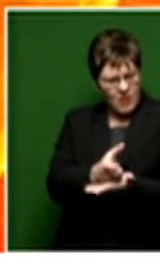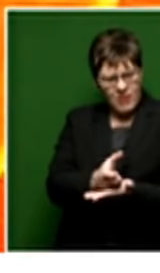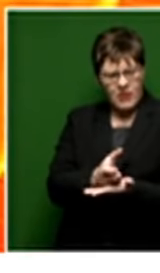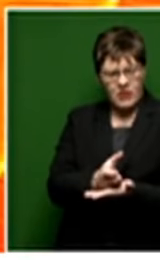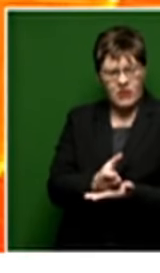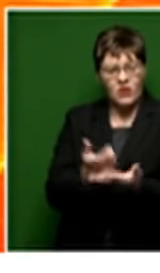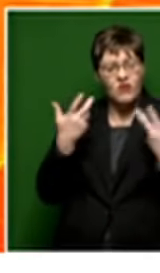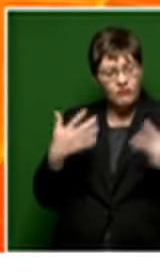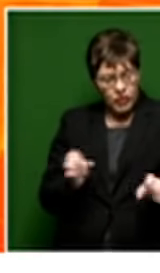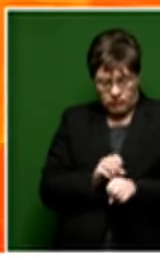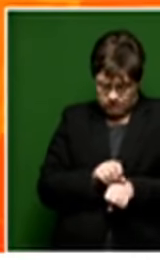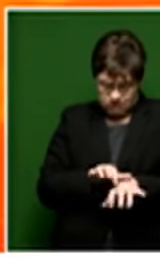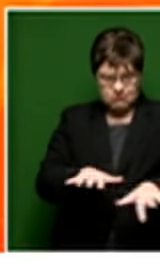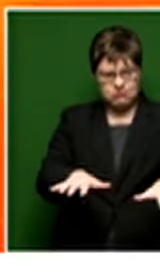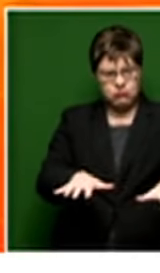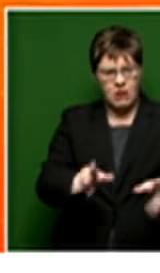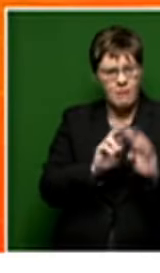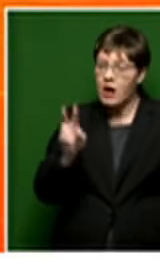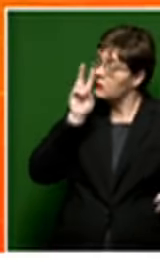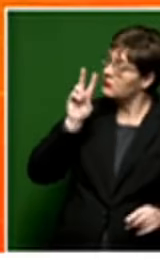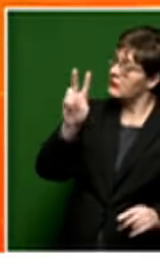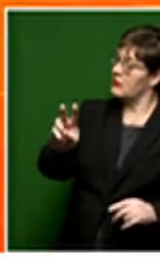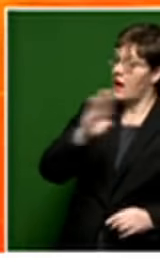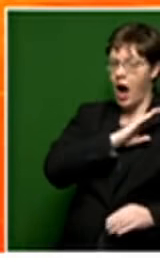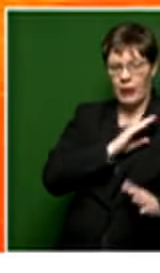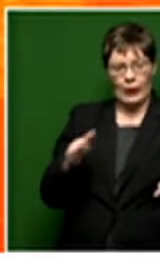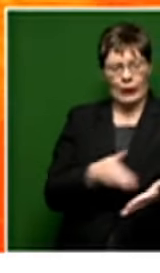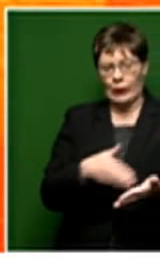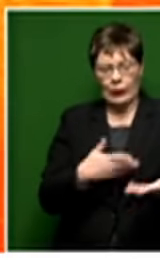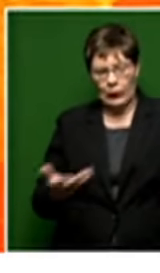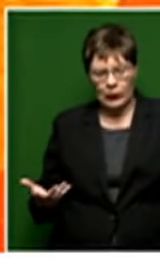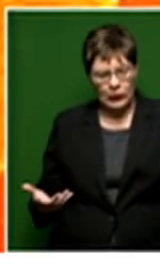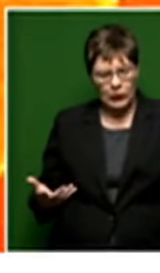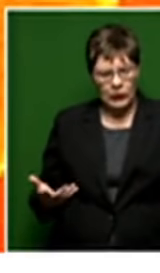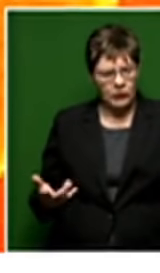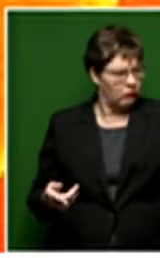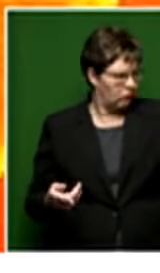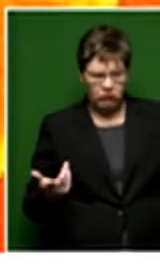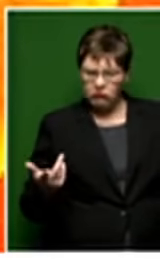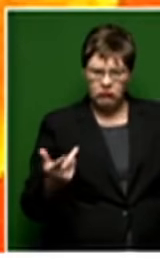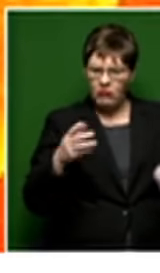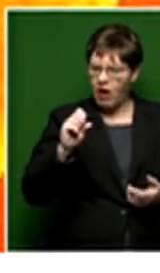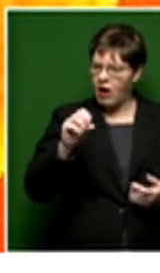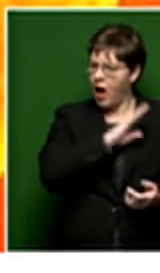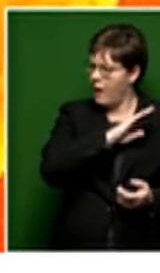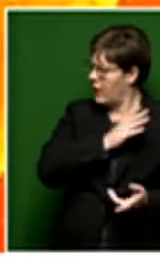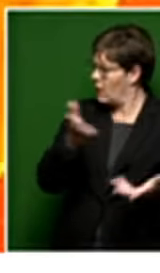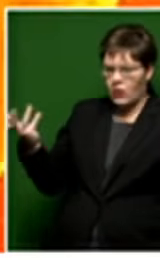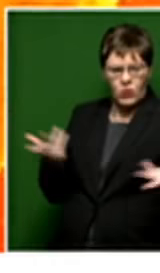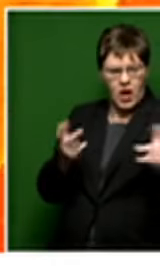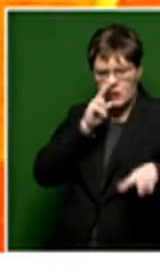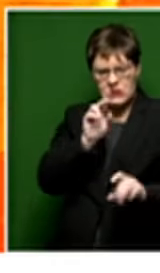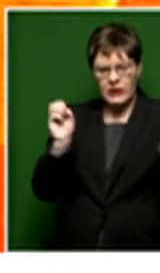have already been deployed, and yet nobody's really seen them, that they haven't actually seen any of the SANDF on the ground.